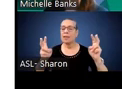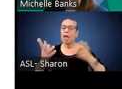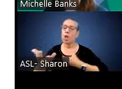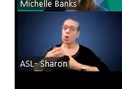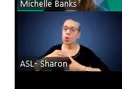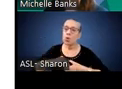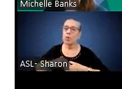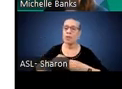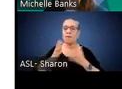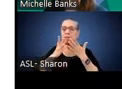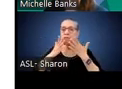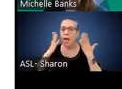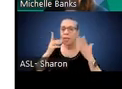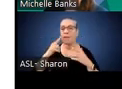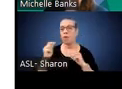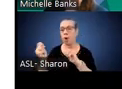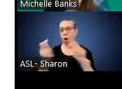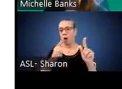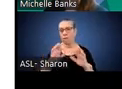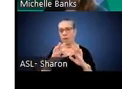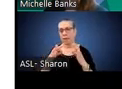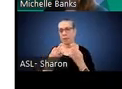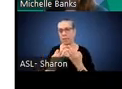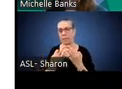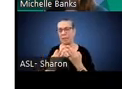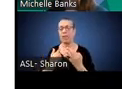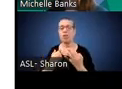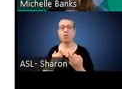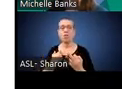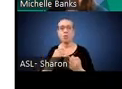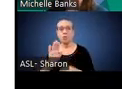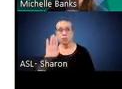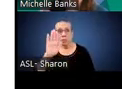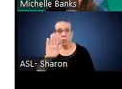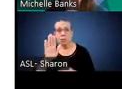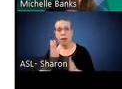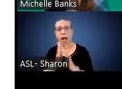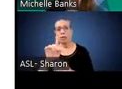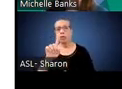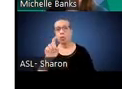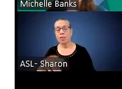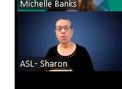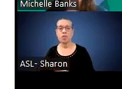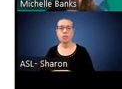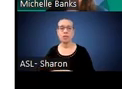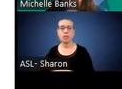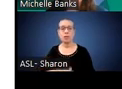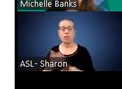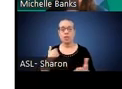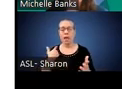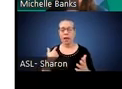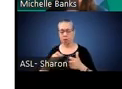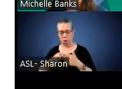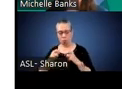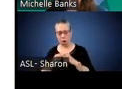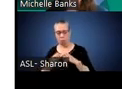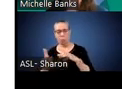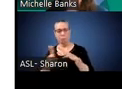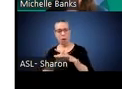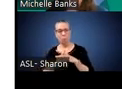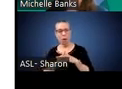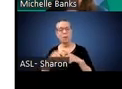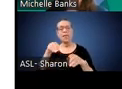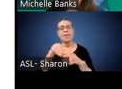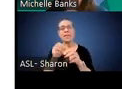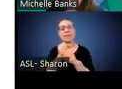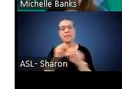families as well. They need to have a voice. They need to be able to ask questions. They need to be able to raise issues in a space